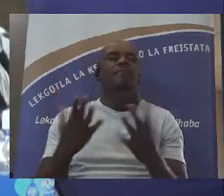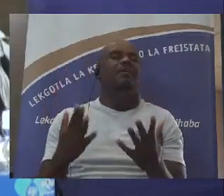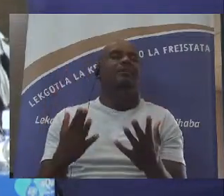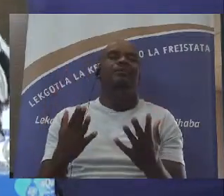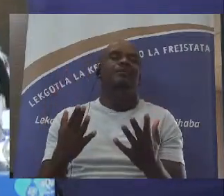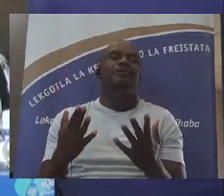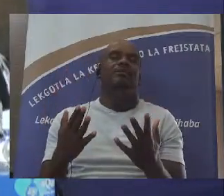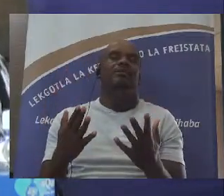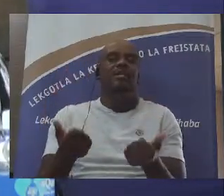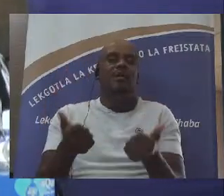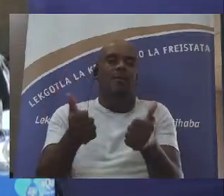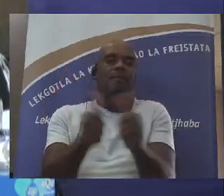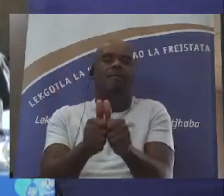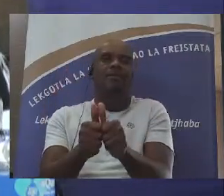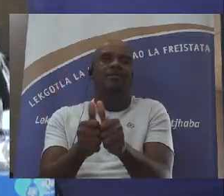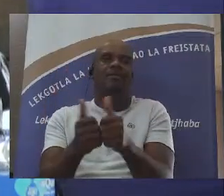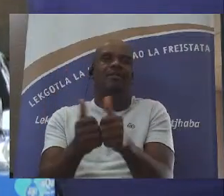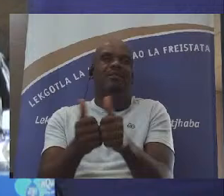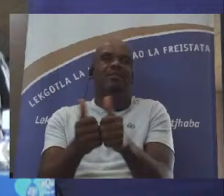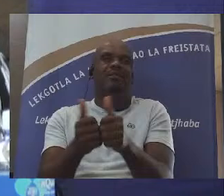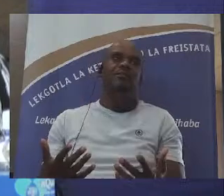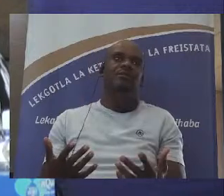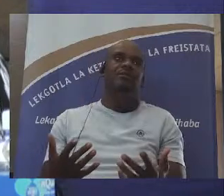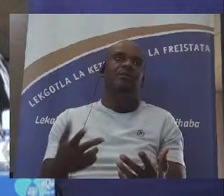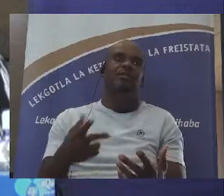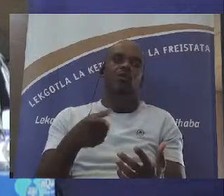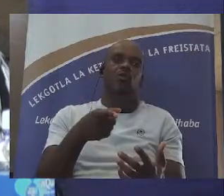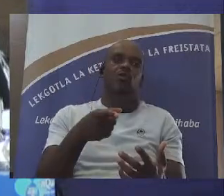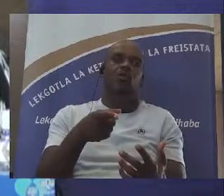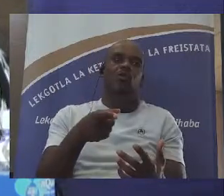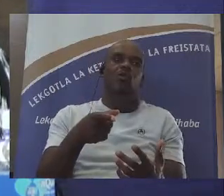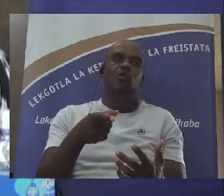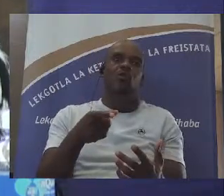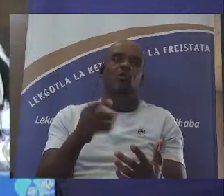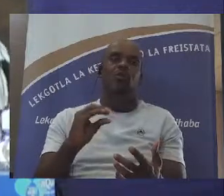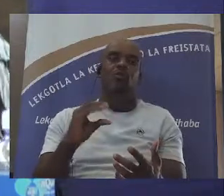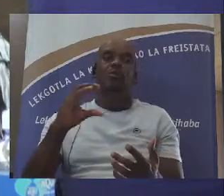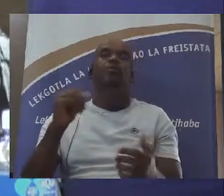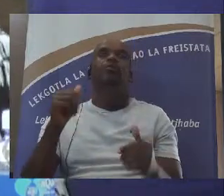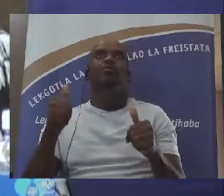can partner with those investors, we can do something.